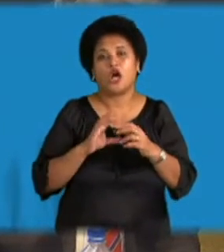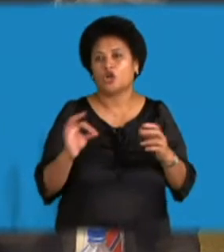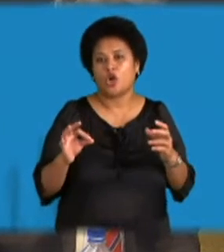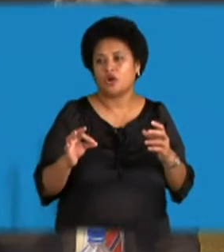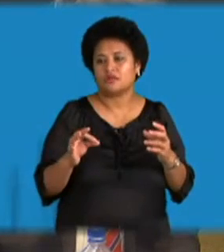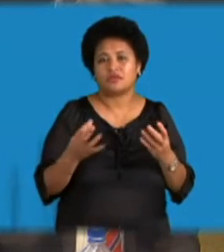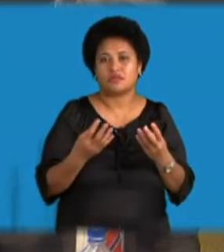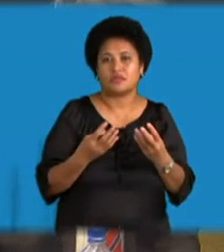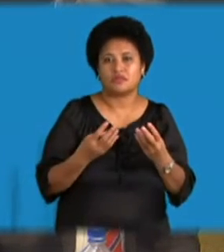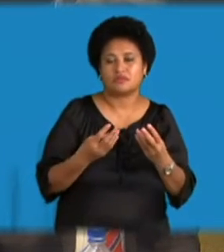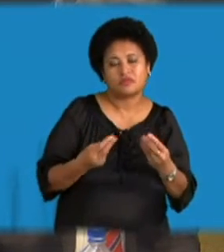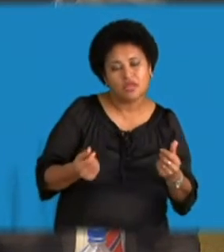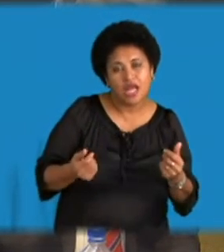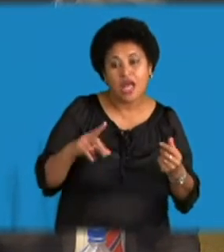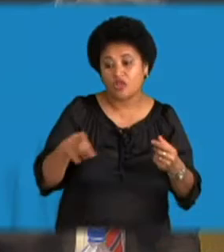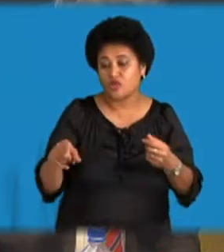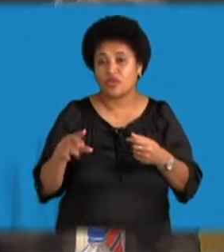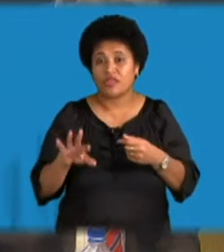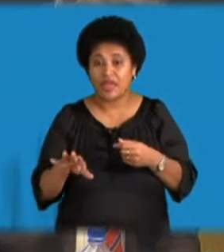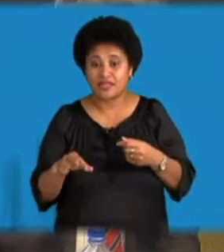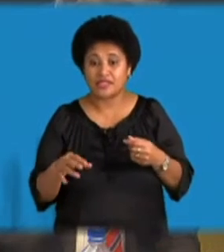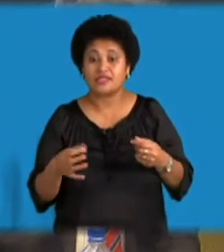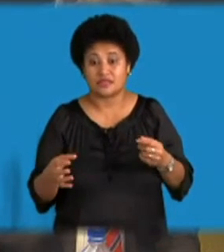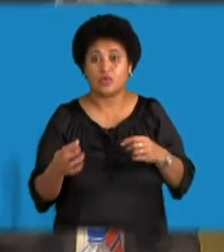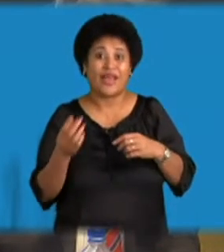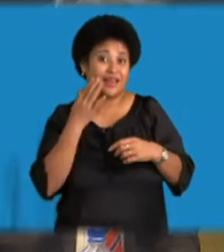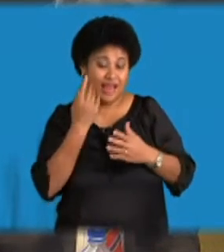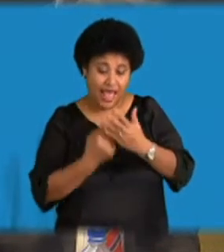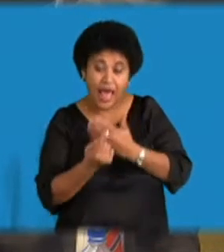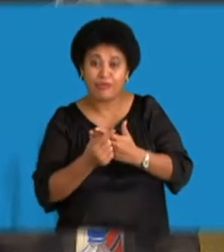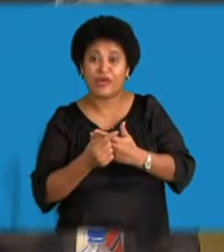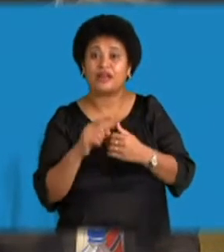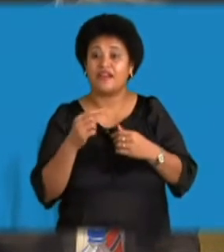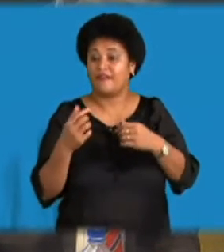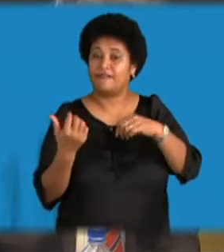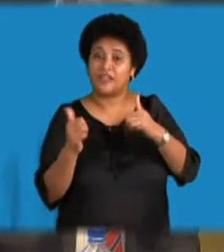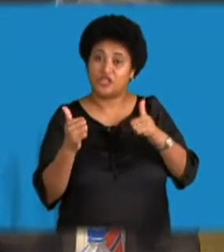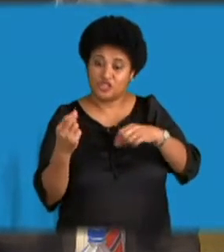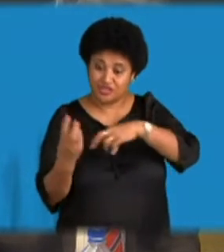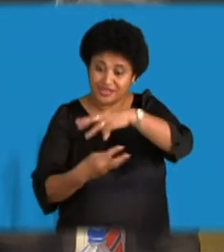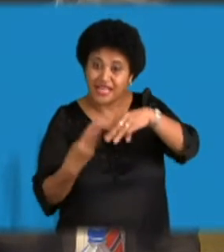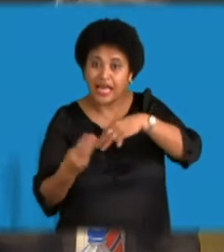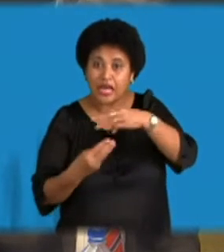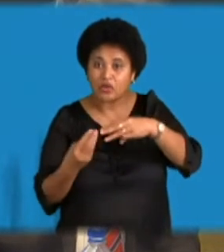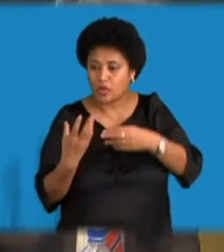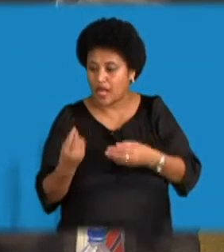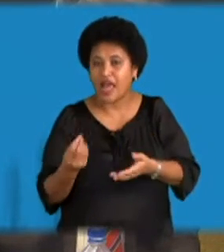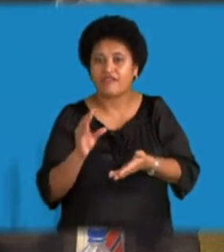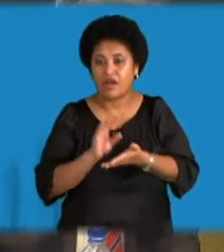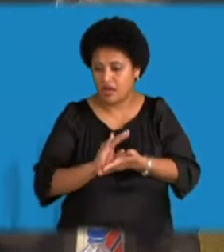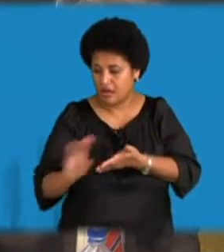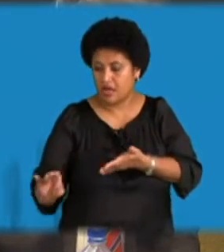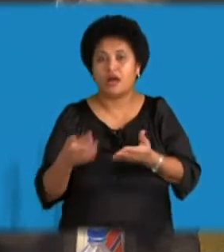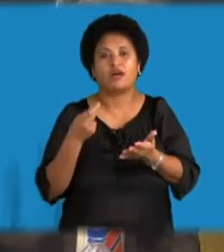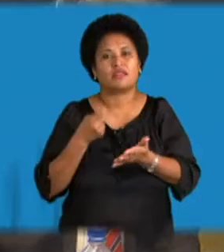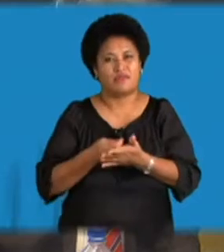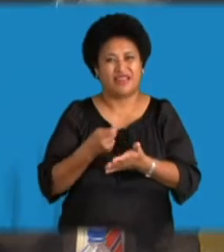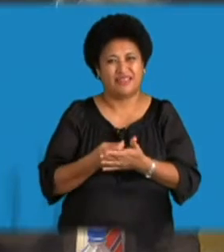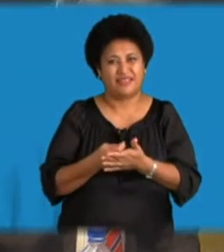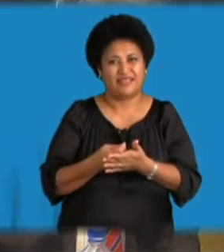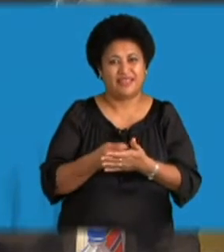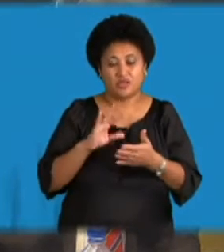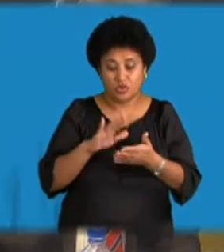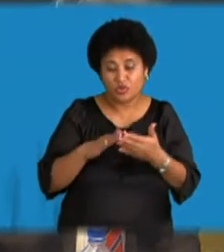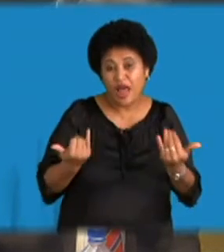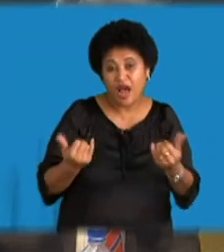attractive. Mitigation attracts a lot more innovation, technological advances, scientific advances. So, for example, companies are now developed a